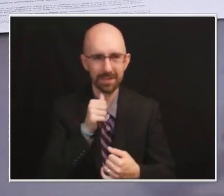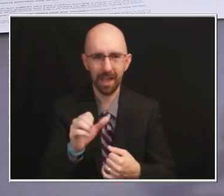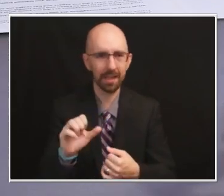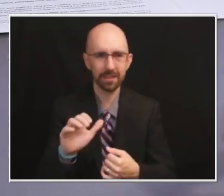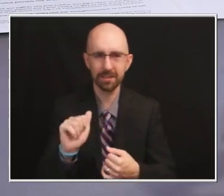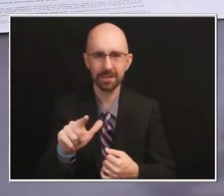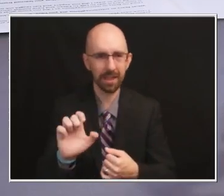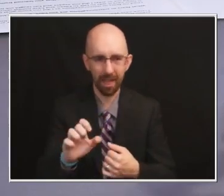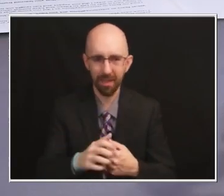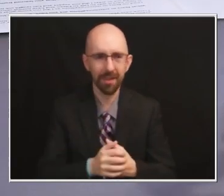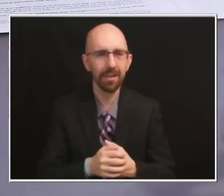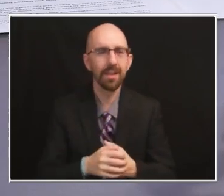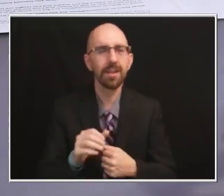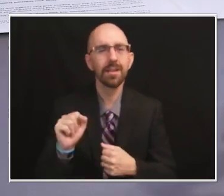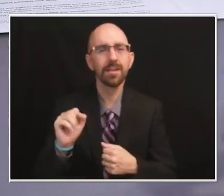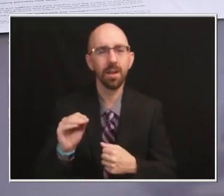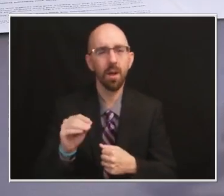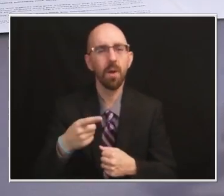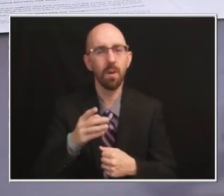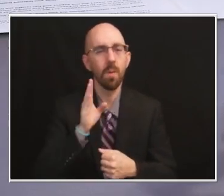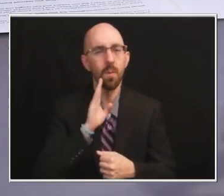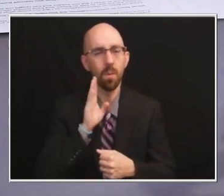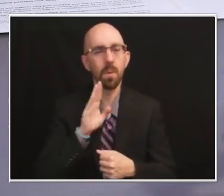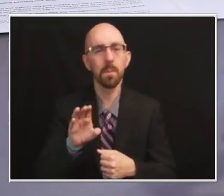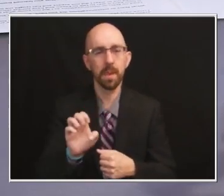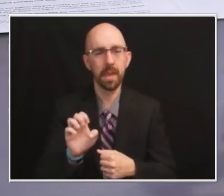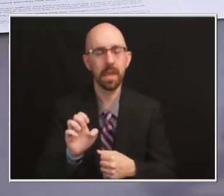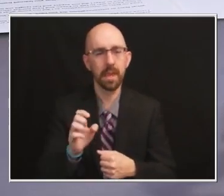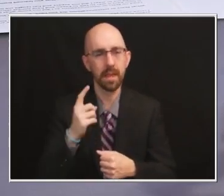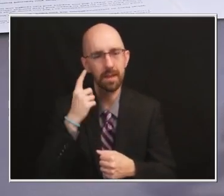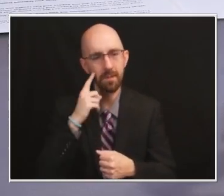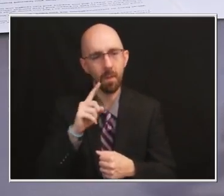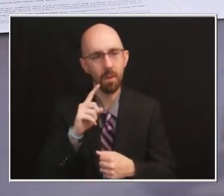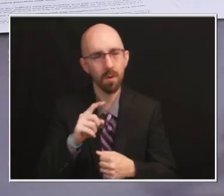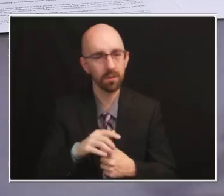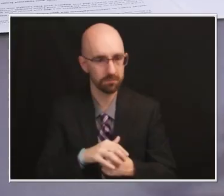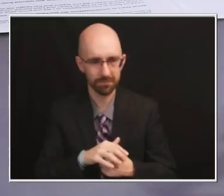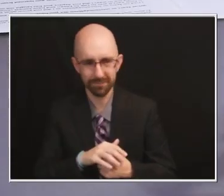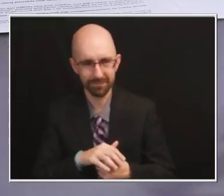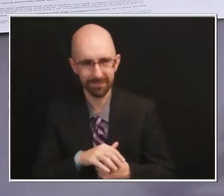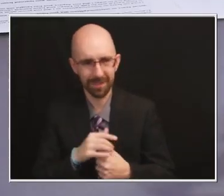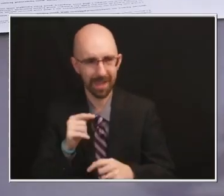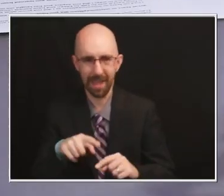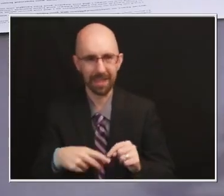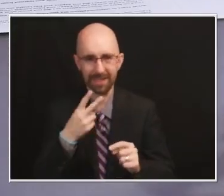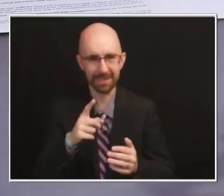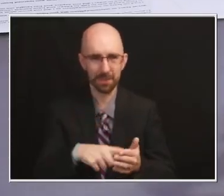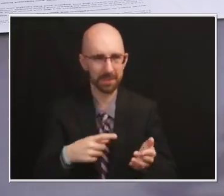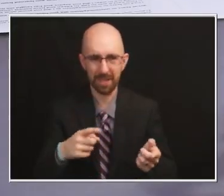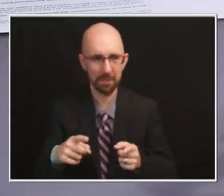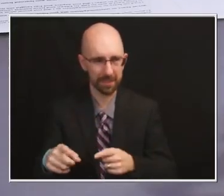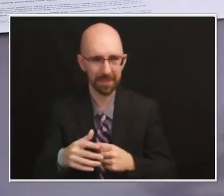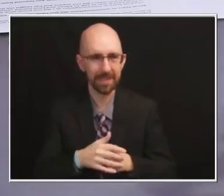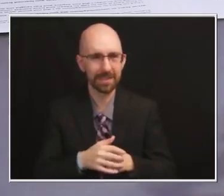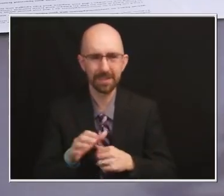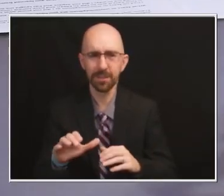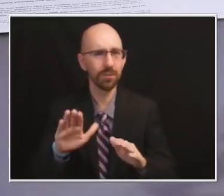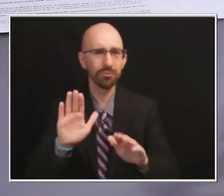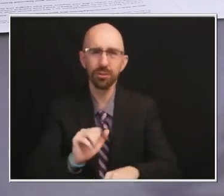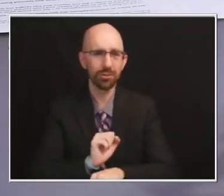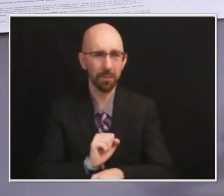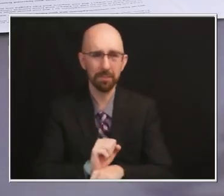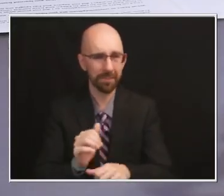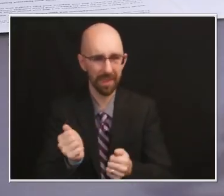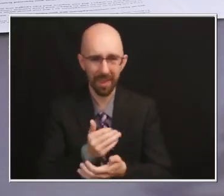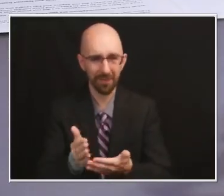clarification. Yeah. So we would be for vaginal. Hang on, I can't see what's happening here. You're doing a great job because everything's